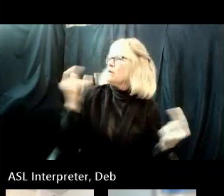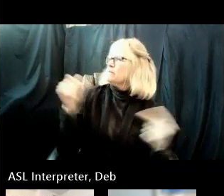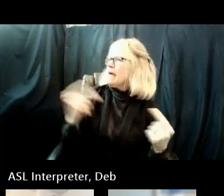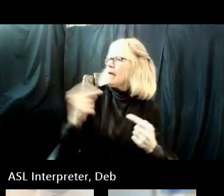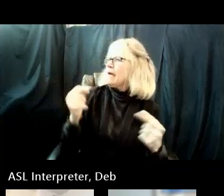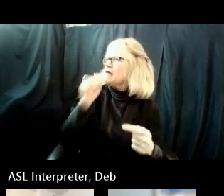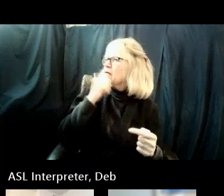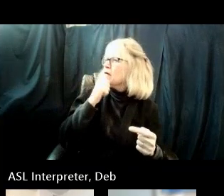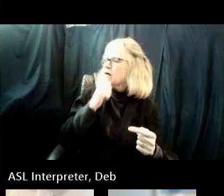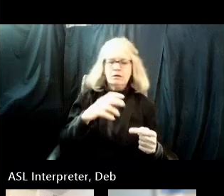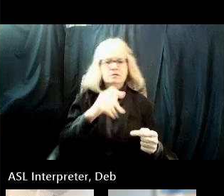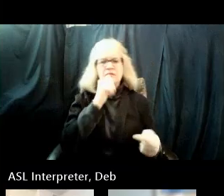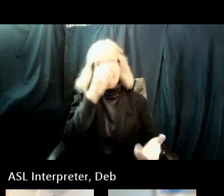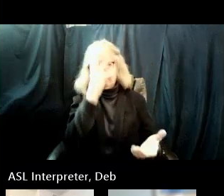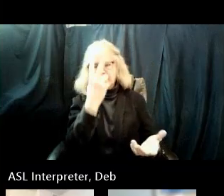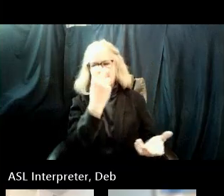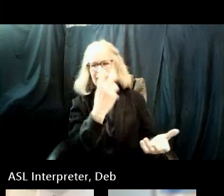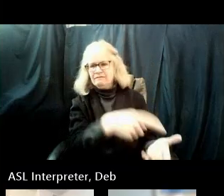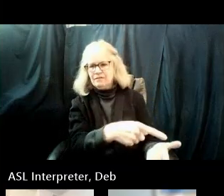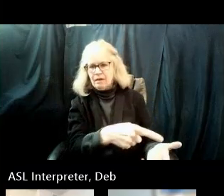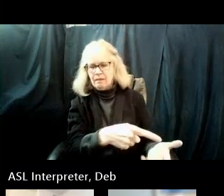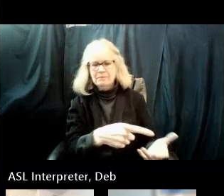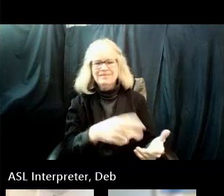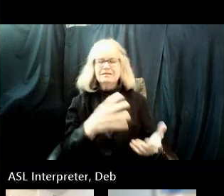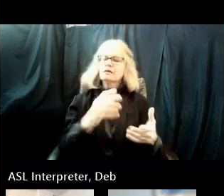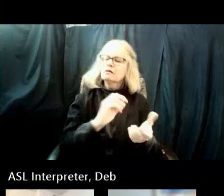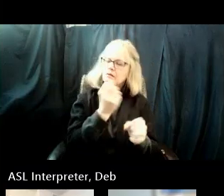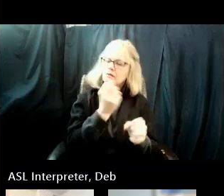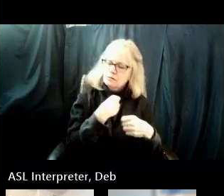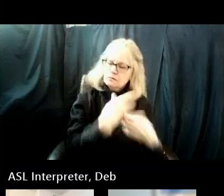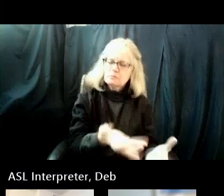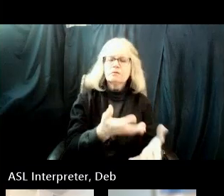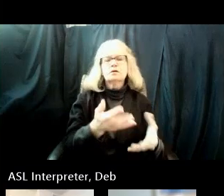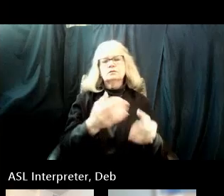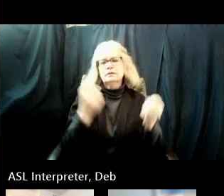to a host of negative health outcomes for folks.